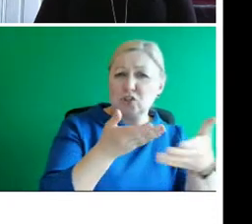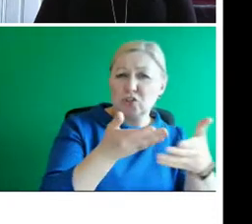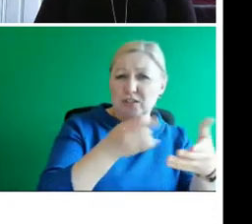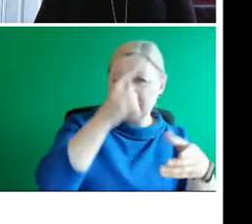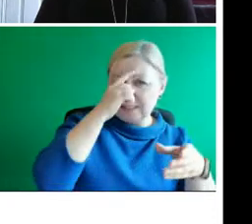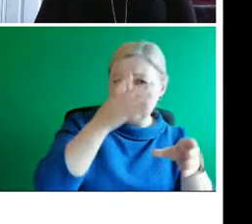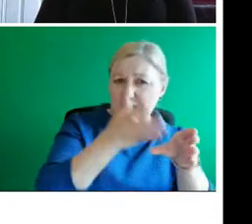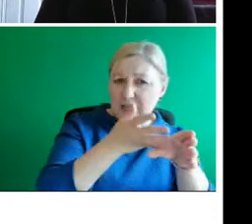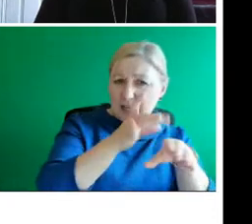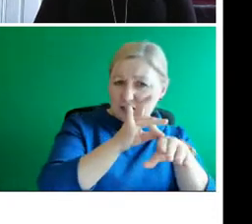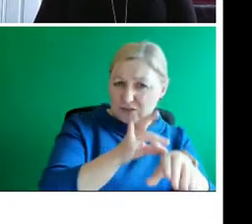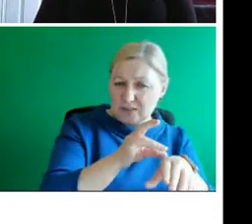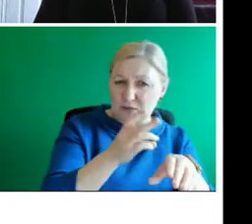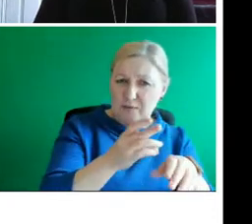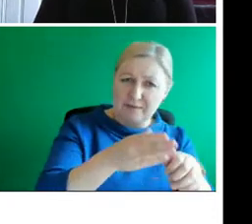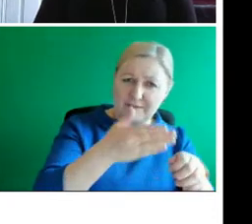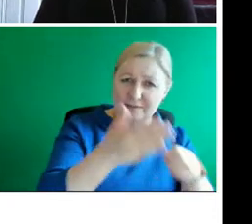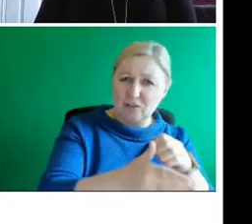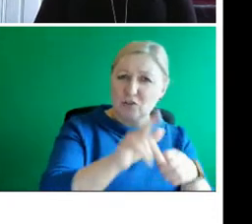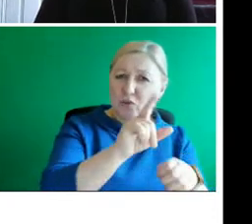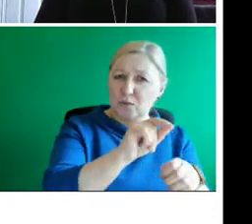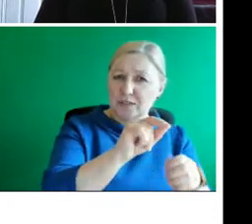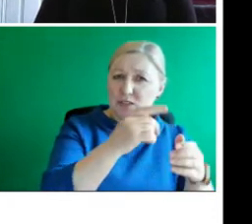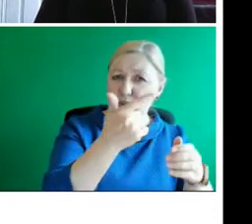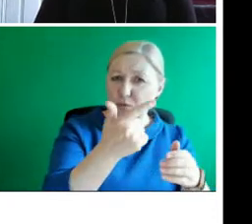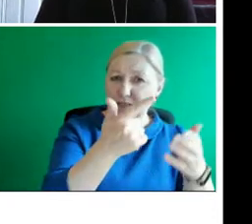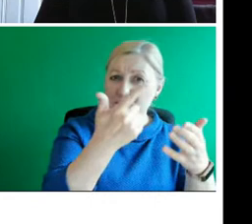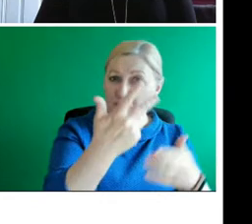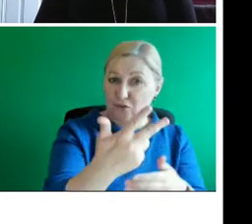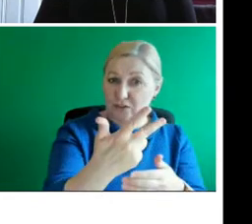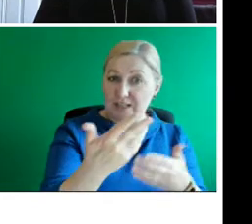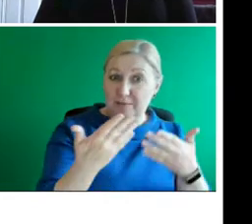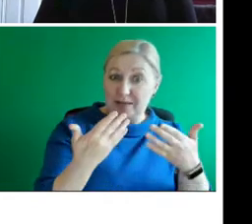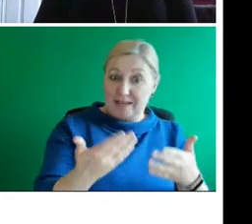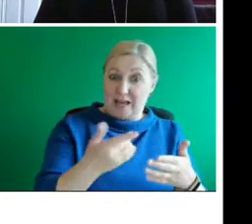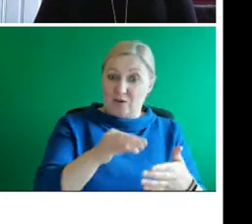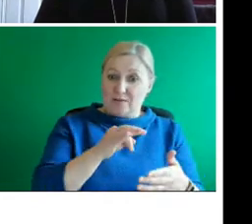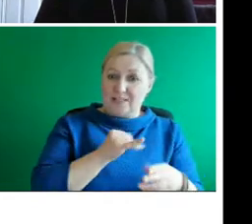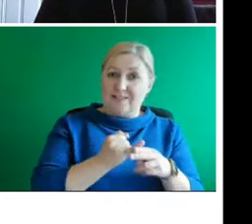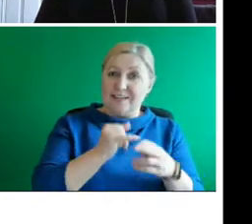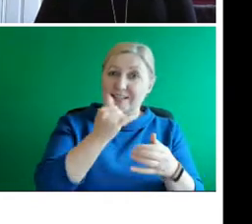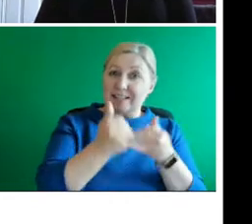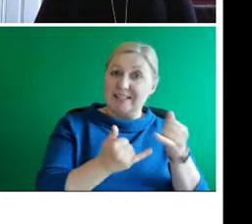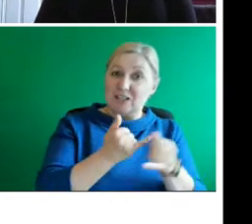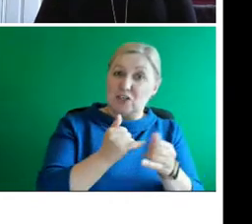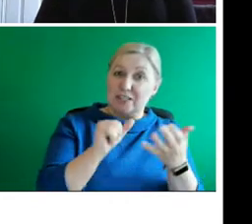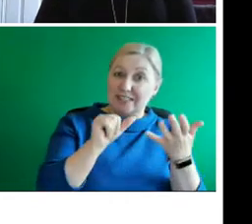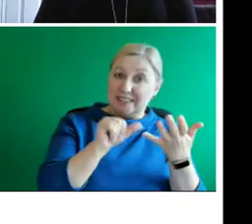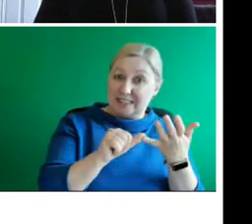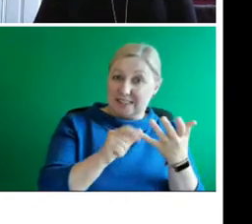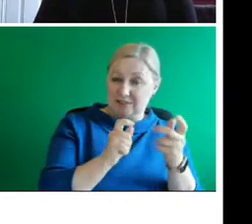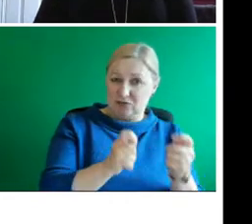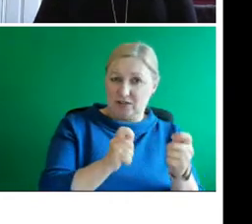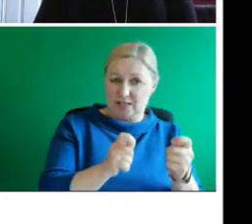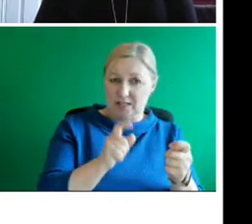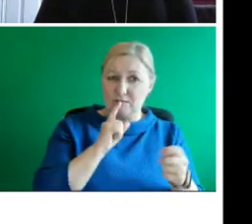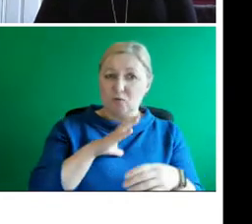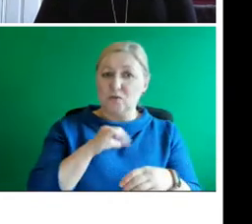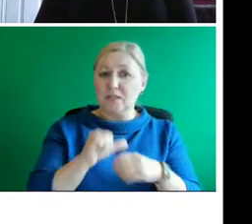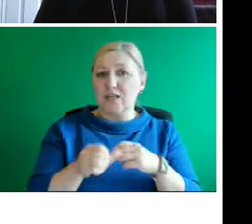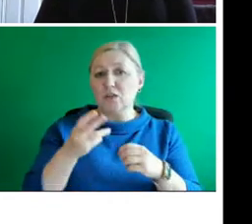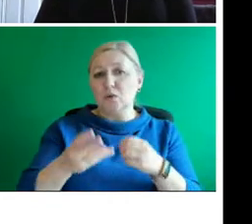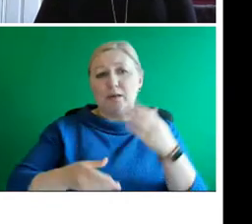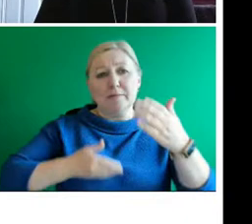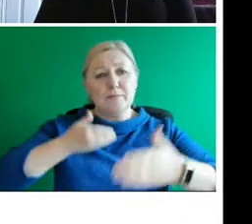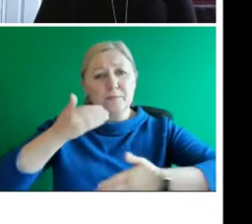about maintaining people with dementia in their own homes for as long as possible. And she's going to share some of the work they do in